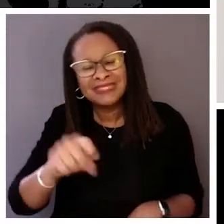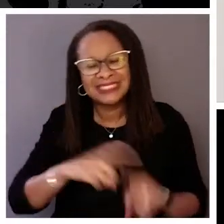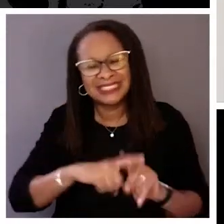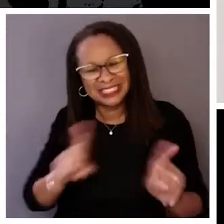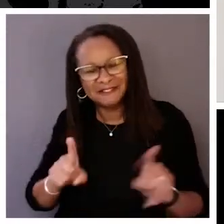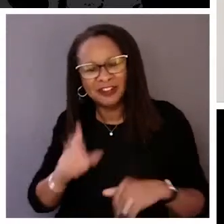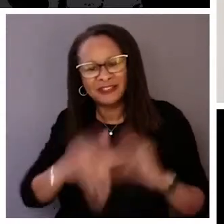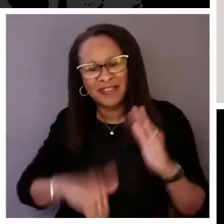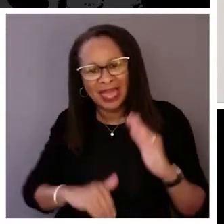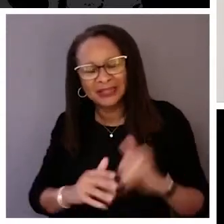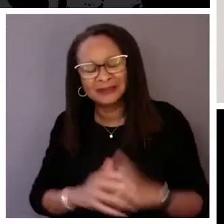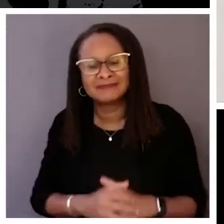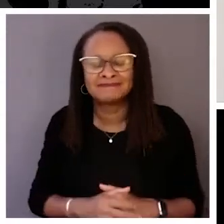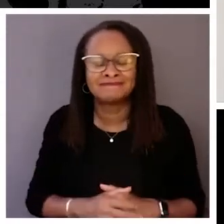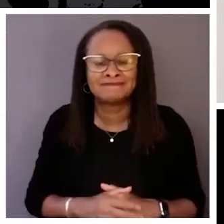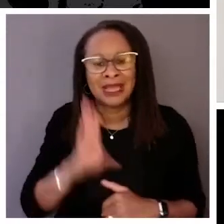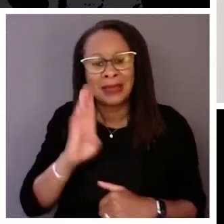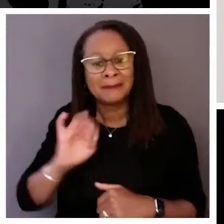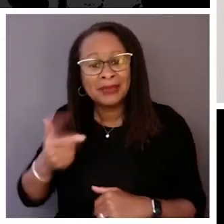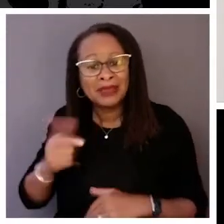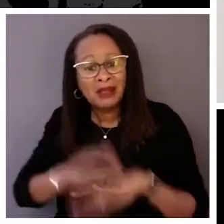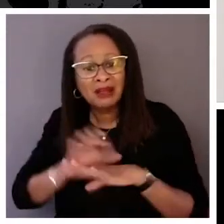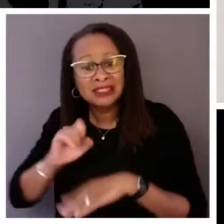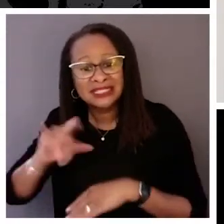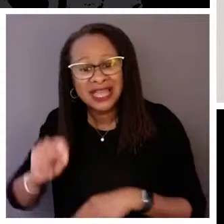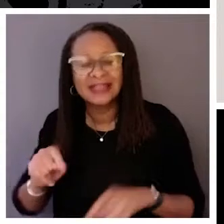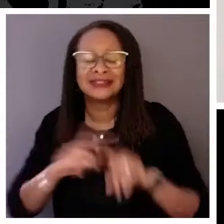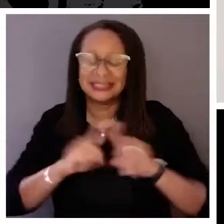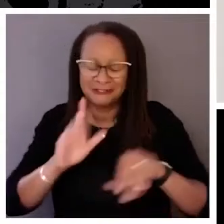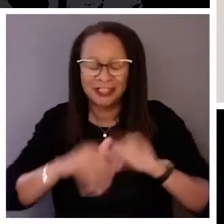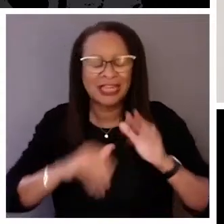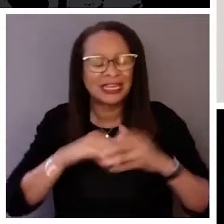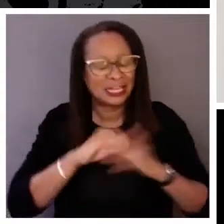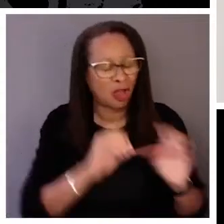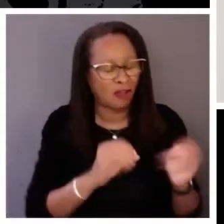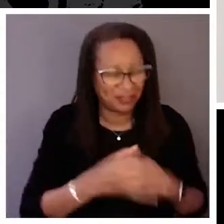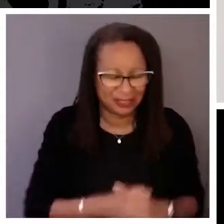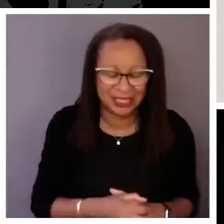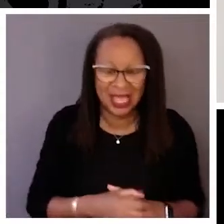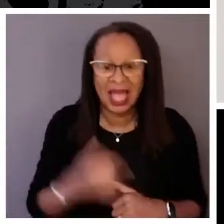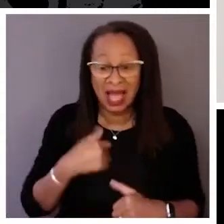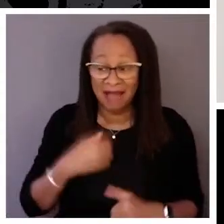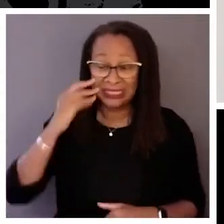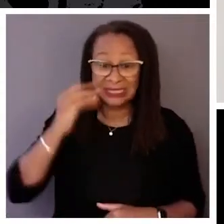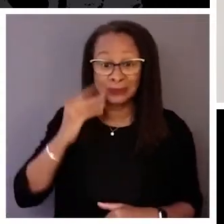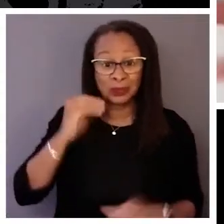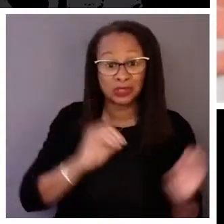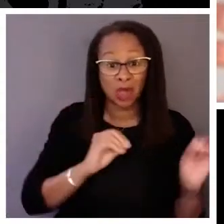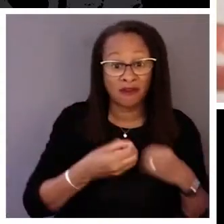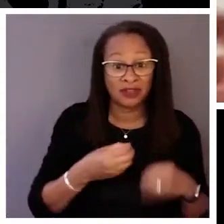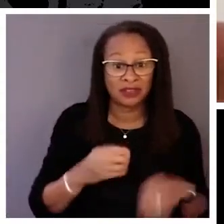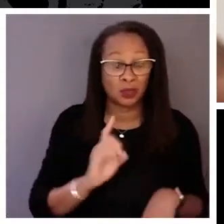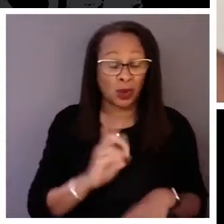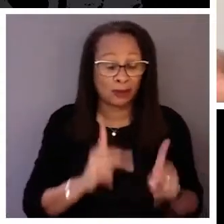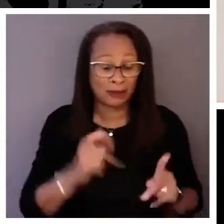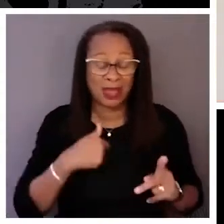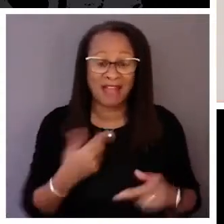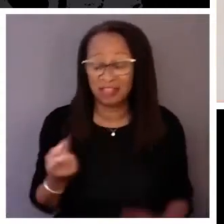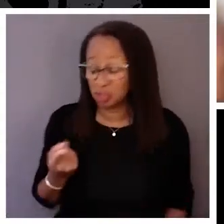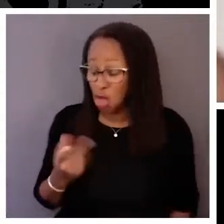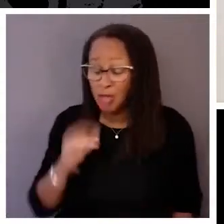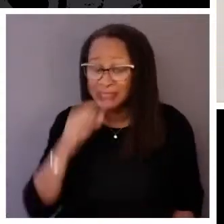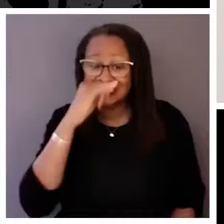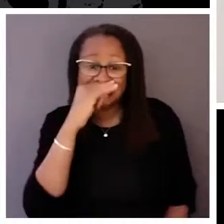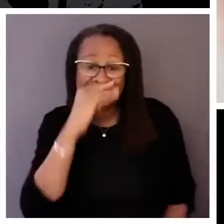different than being on set is different than being in an office. Like I've been in offices where, people have